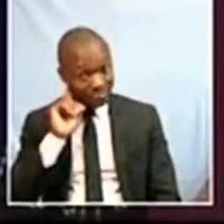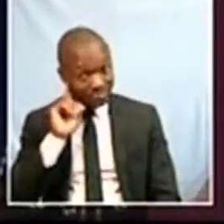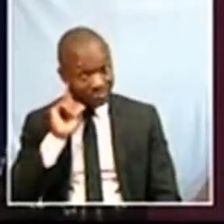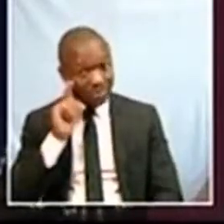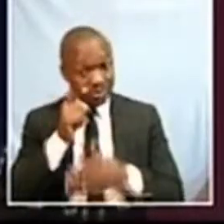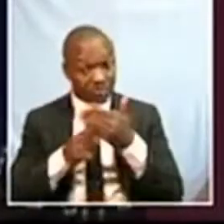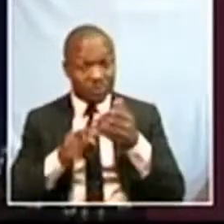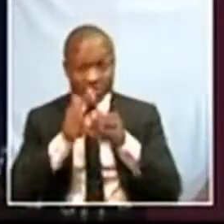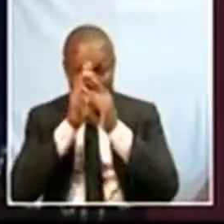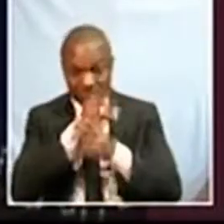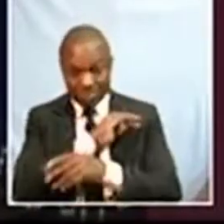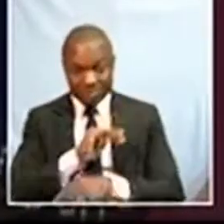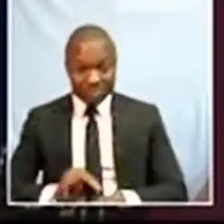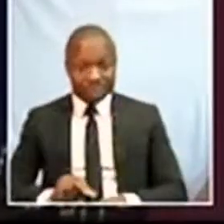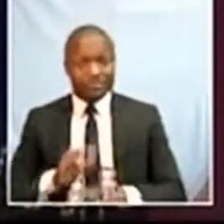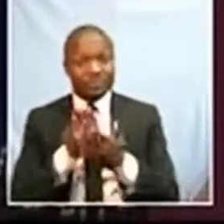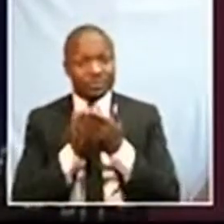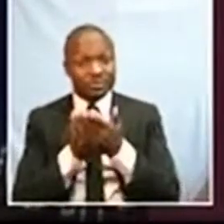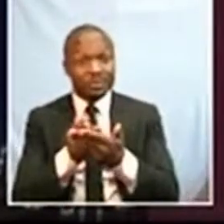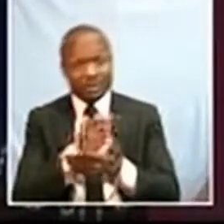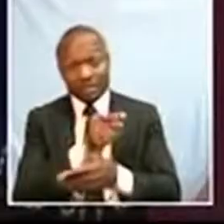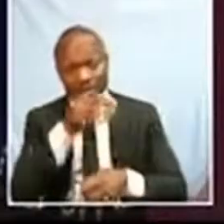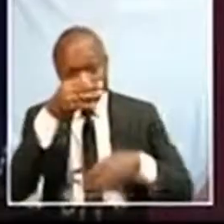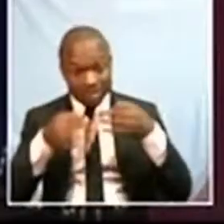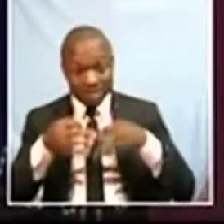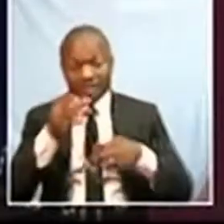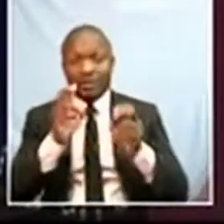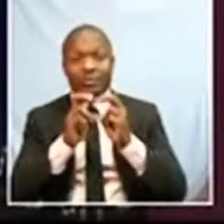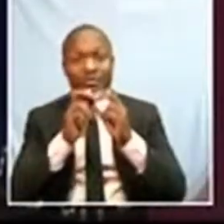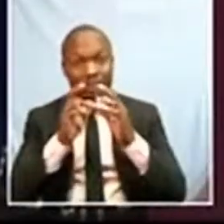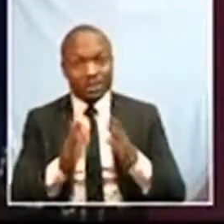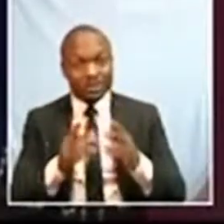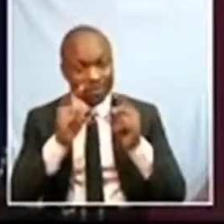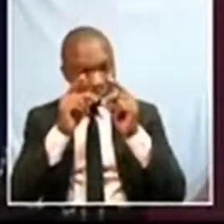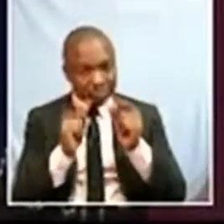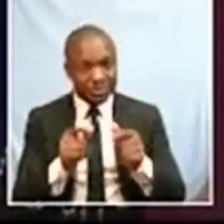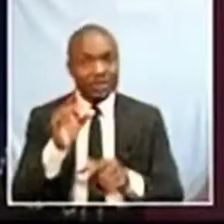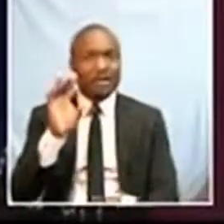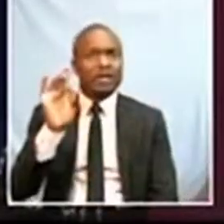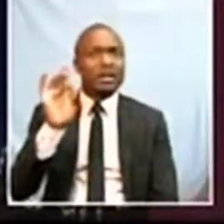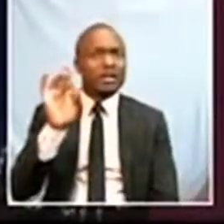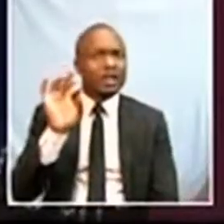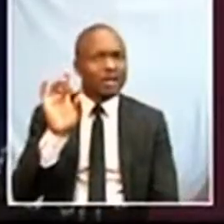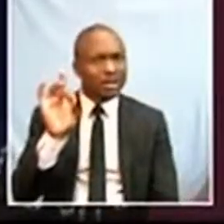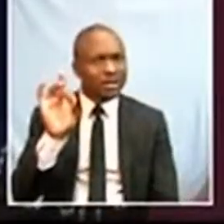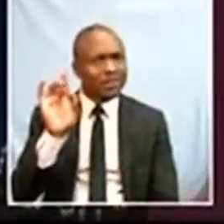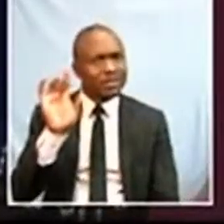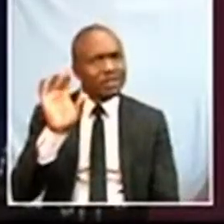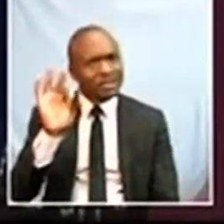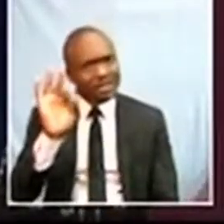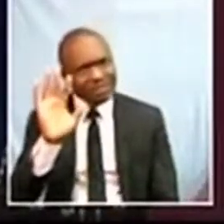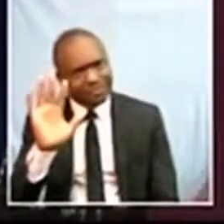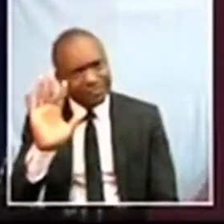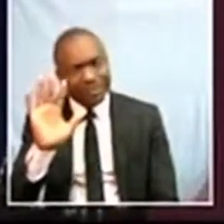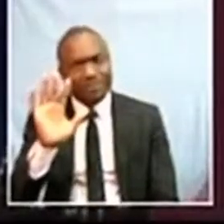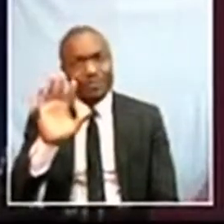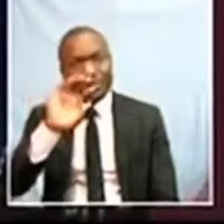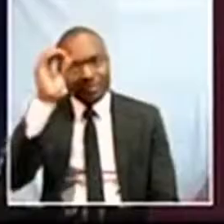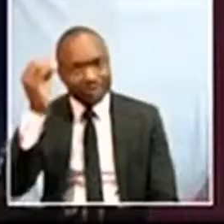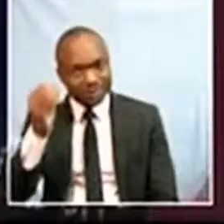have submitted to you. If a contractor has gone 90, 80, 95% of the